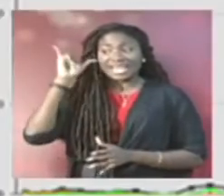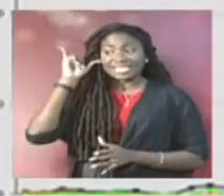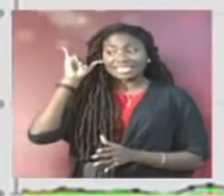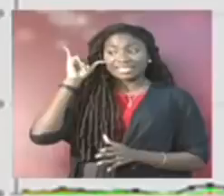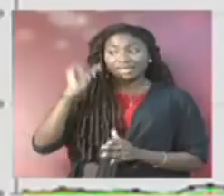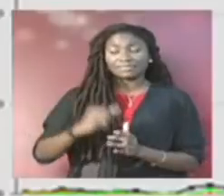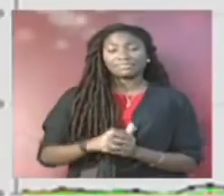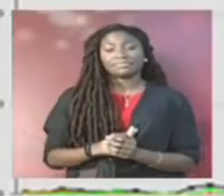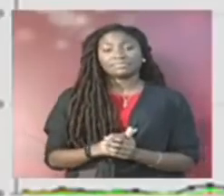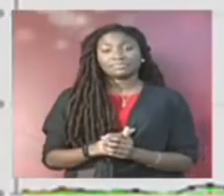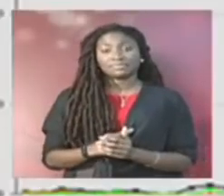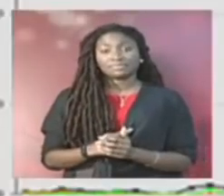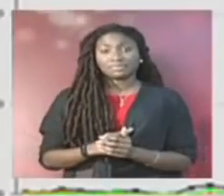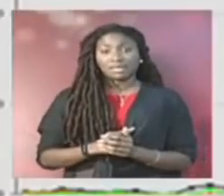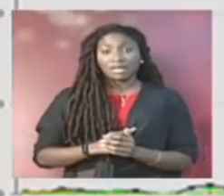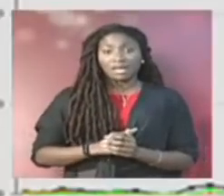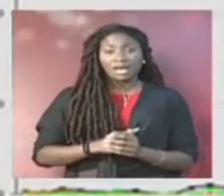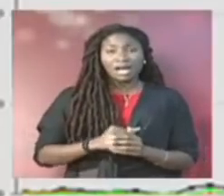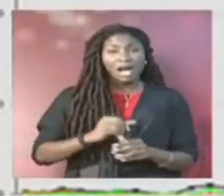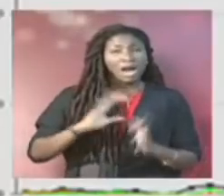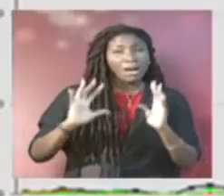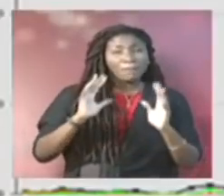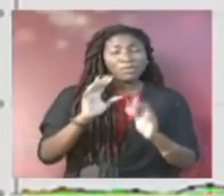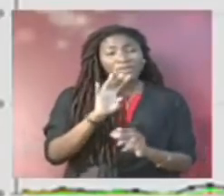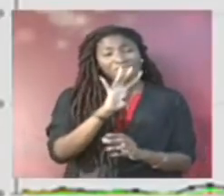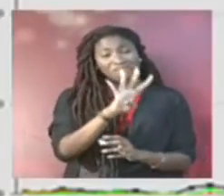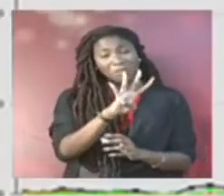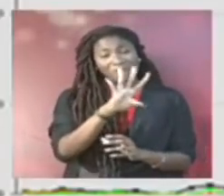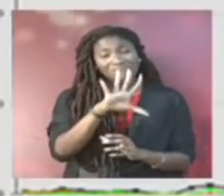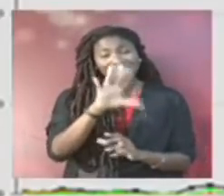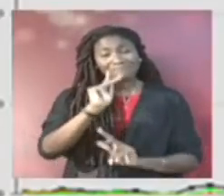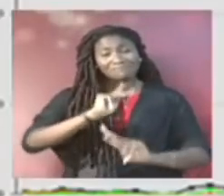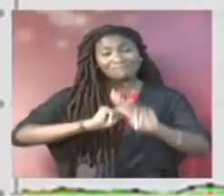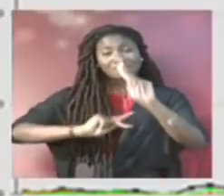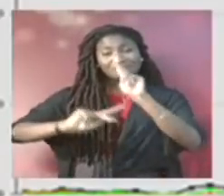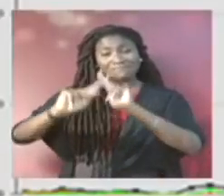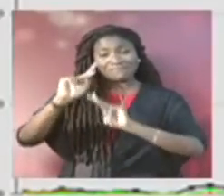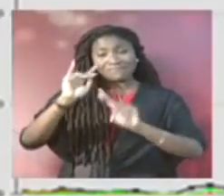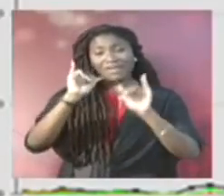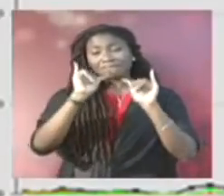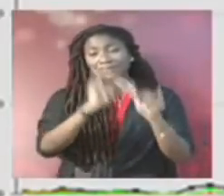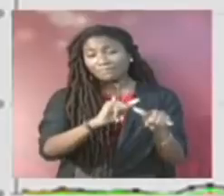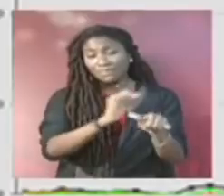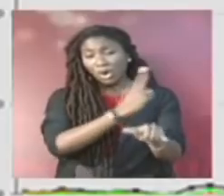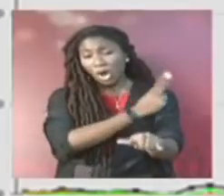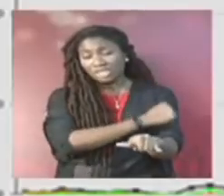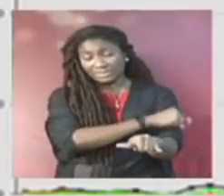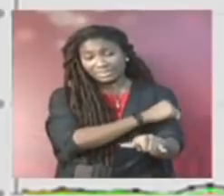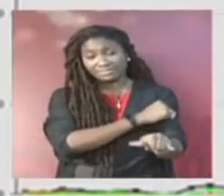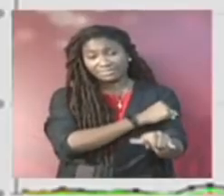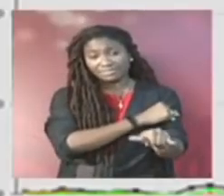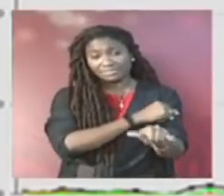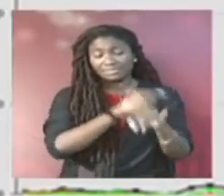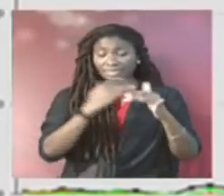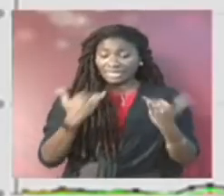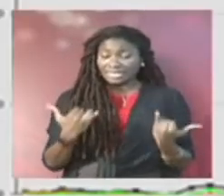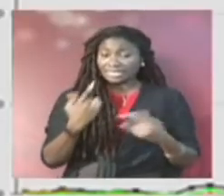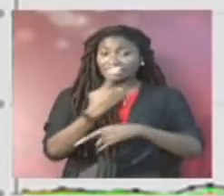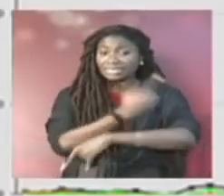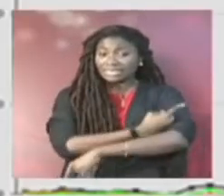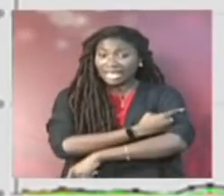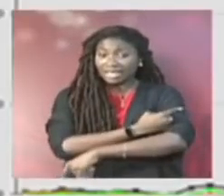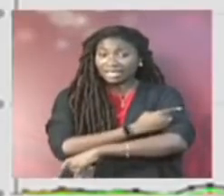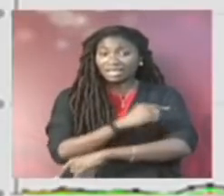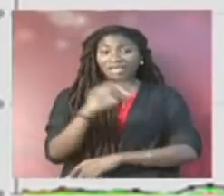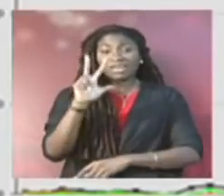increase of patients of approximately 45 patients in hospital. Today we had 31 patients, a